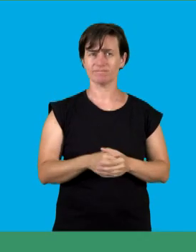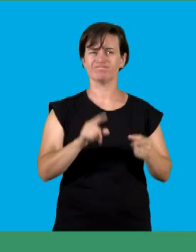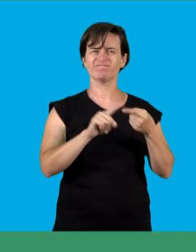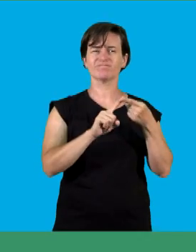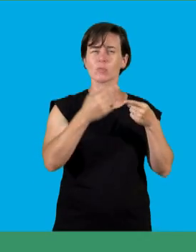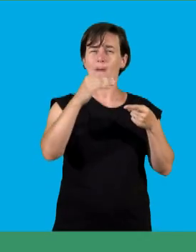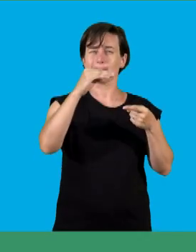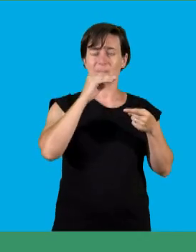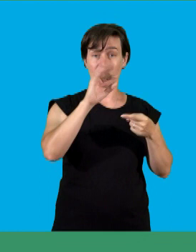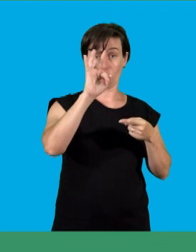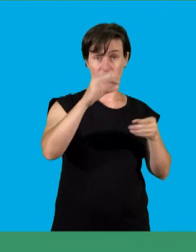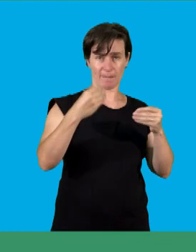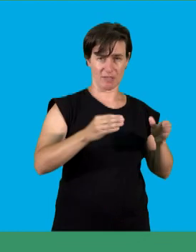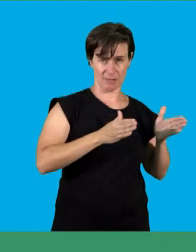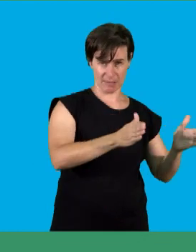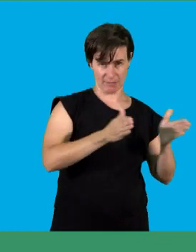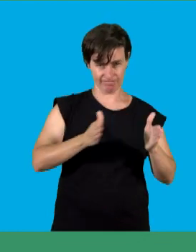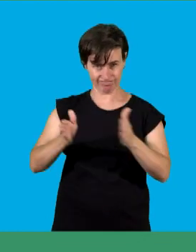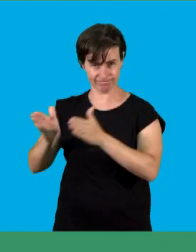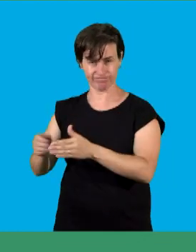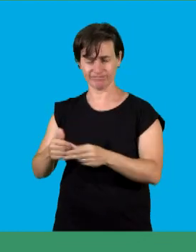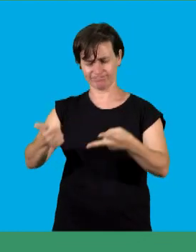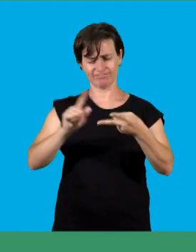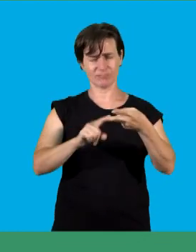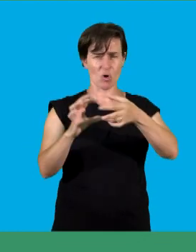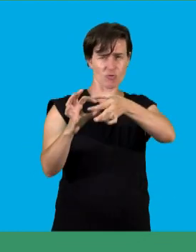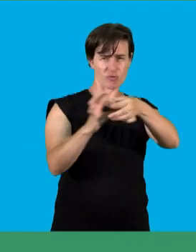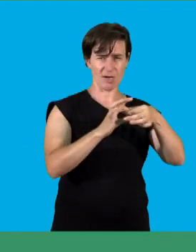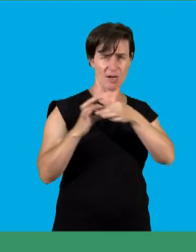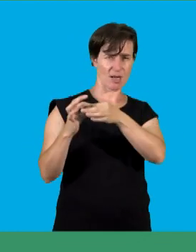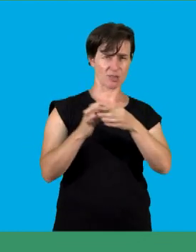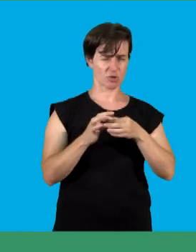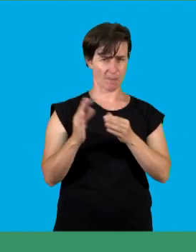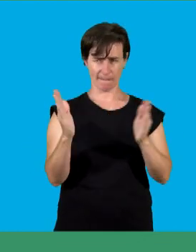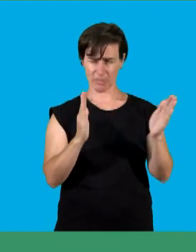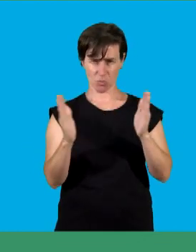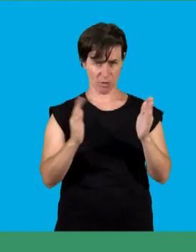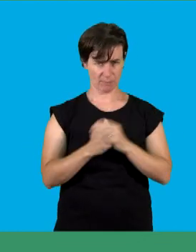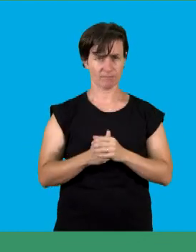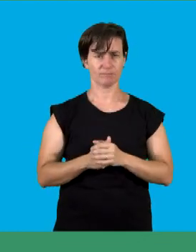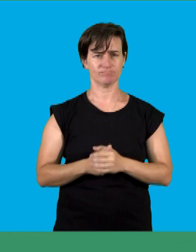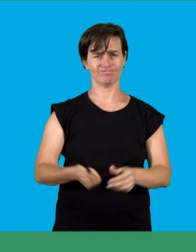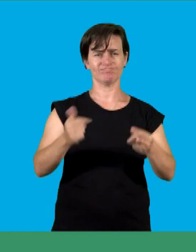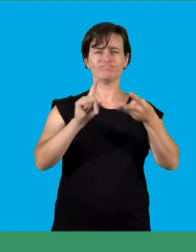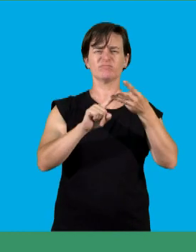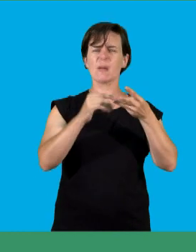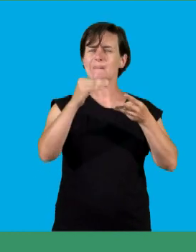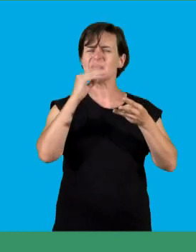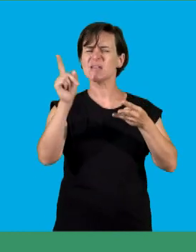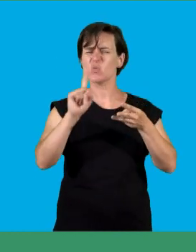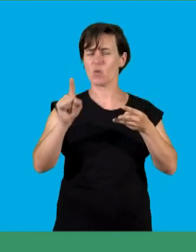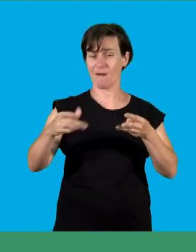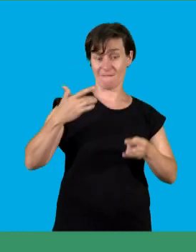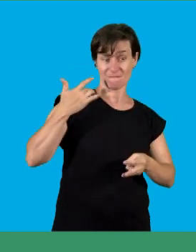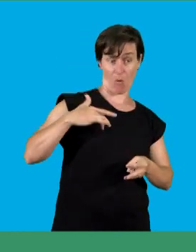the meaning of 3 business sectors, followed by the relationship between business sectors and meaning of formal